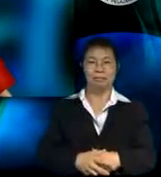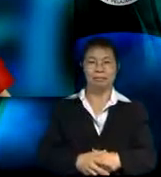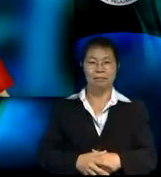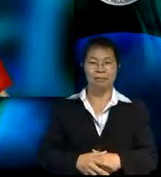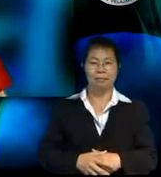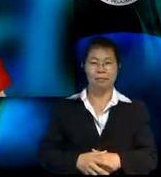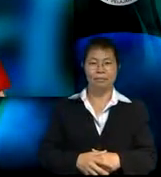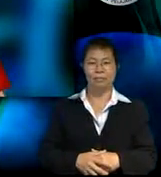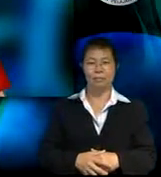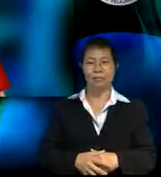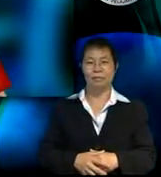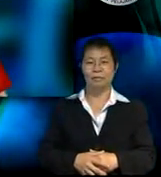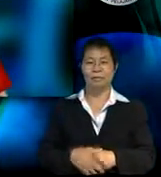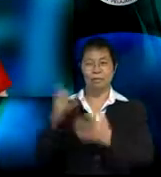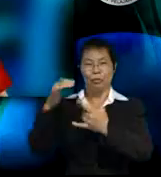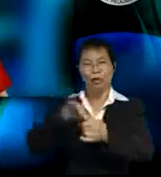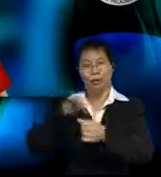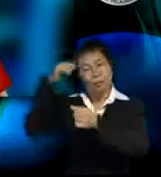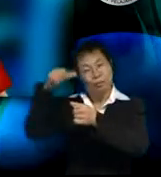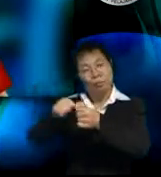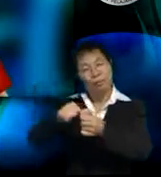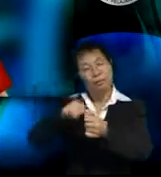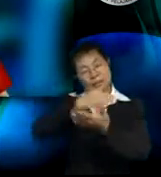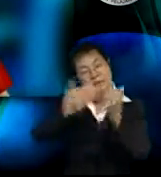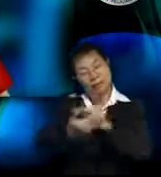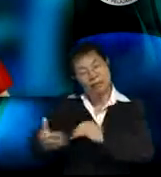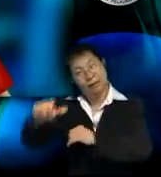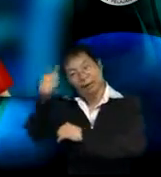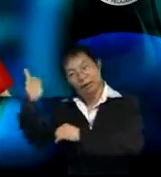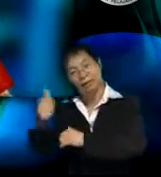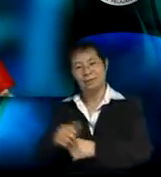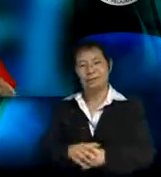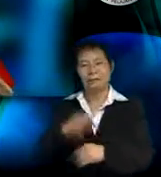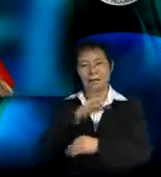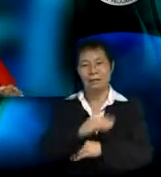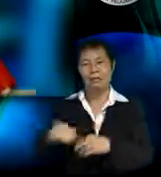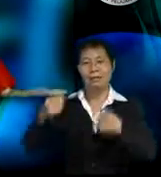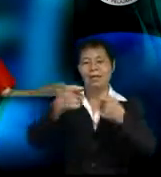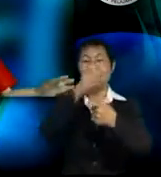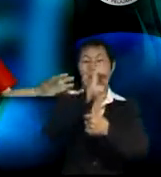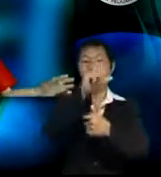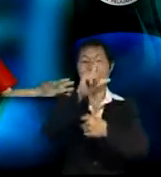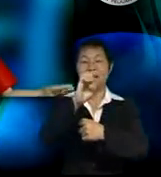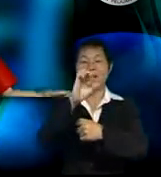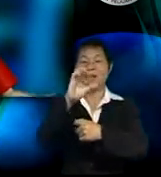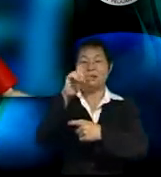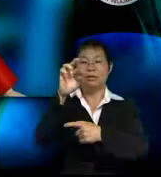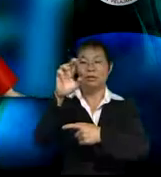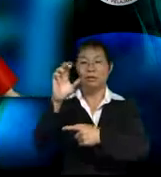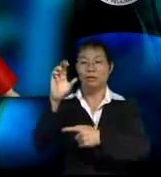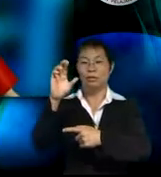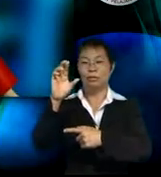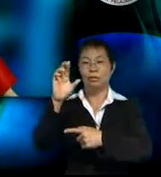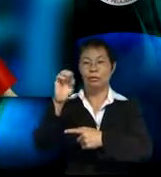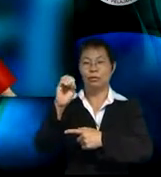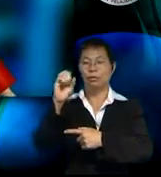Wait! I remember something else. An electrolyte is decomposed during